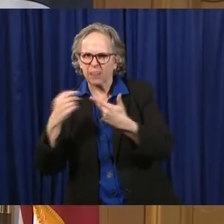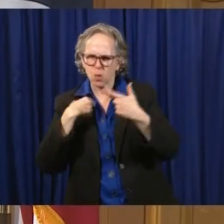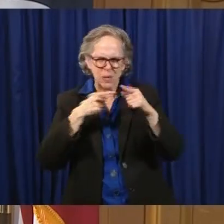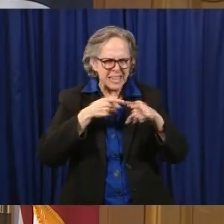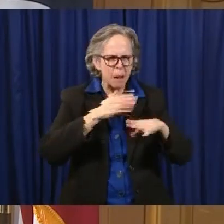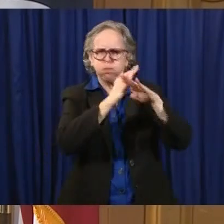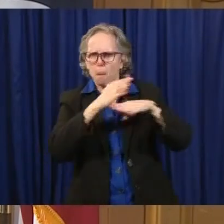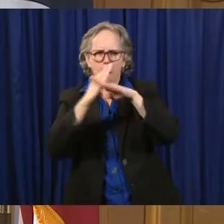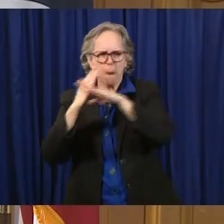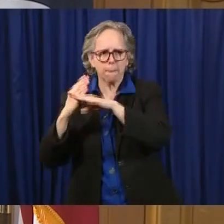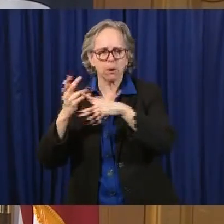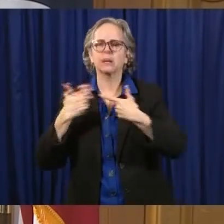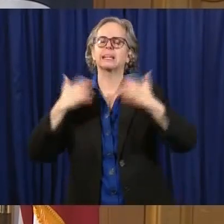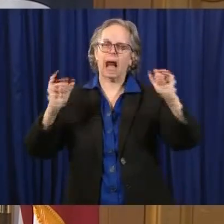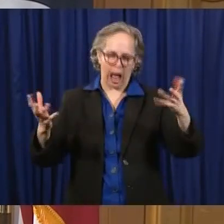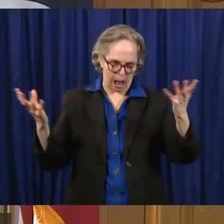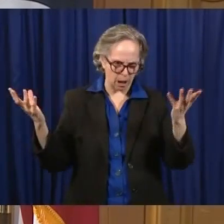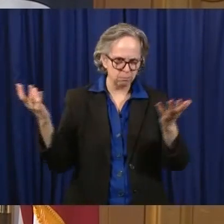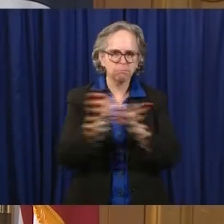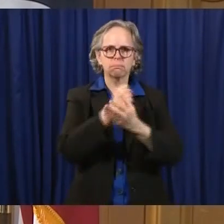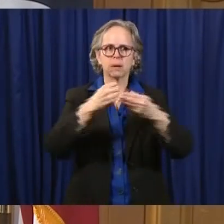Ohioans.